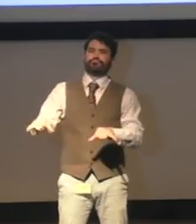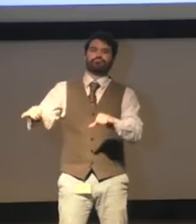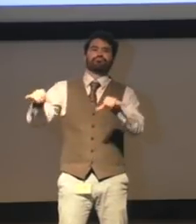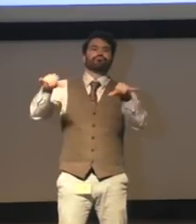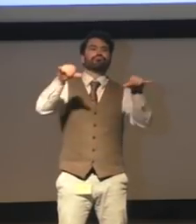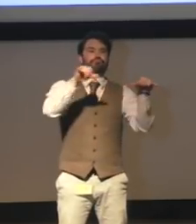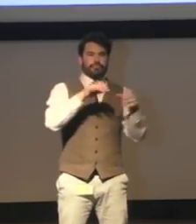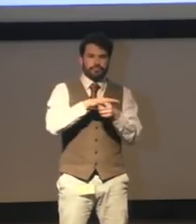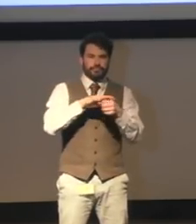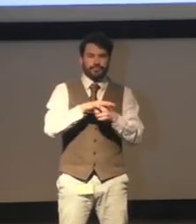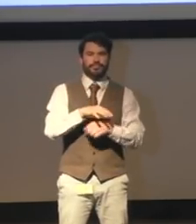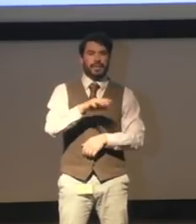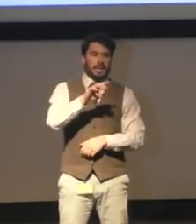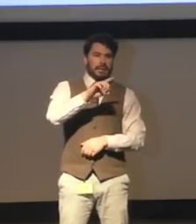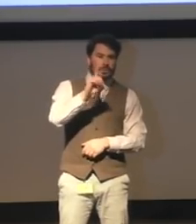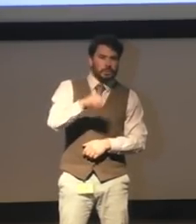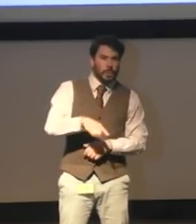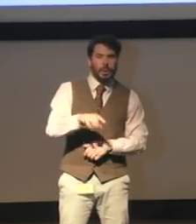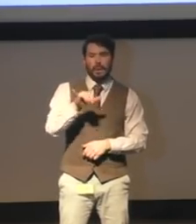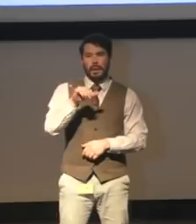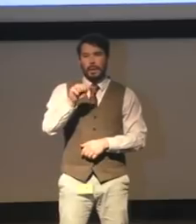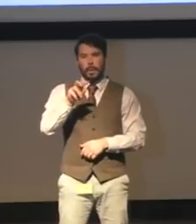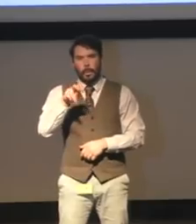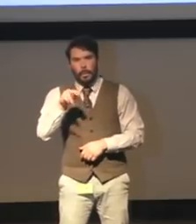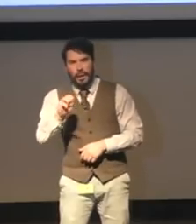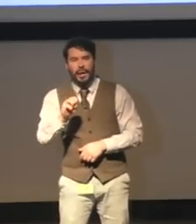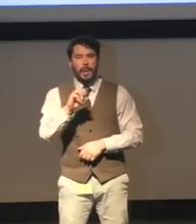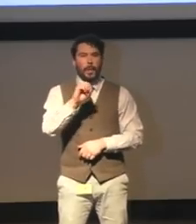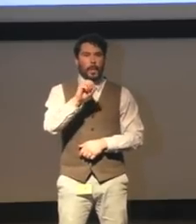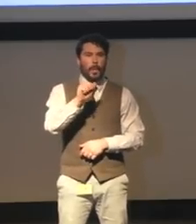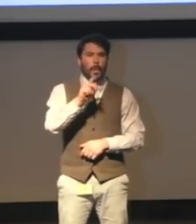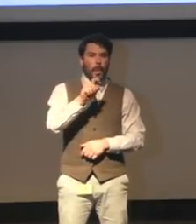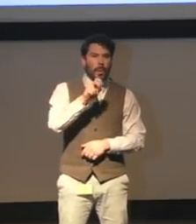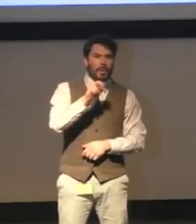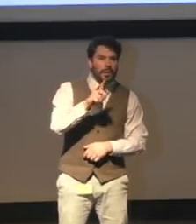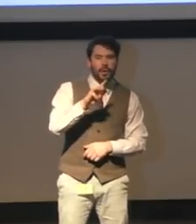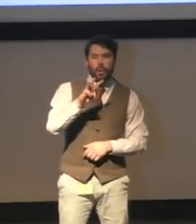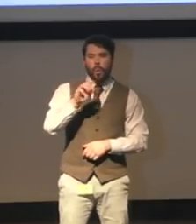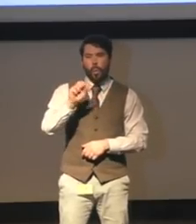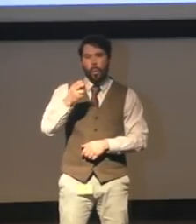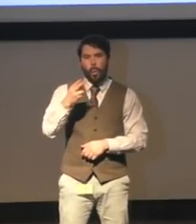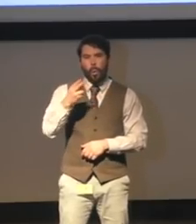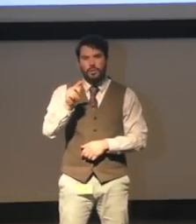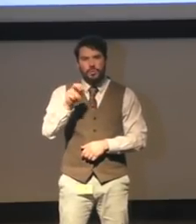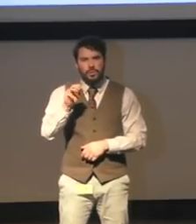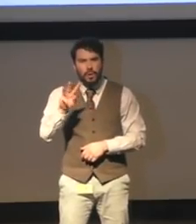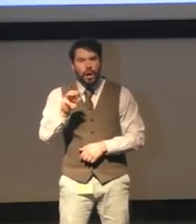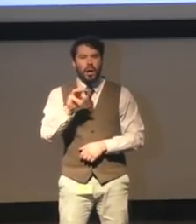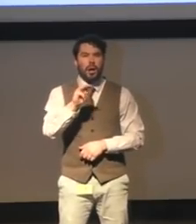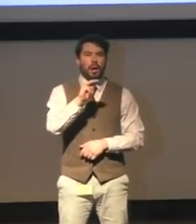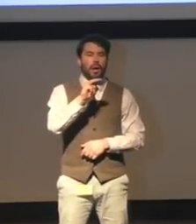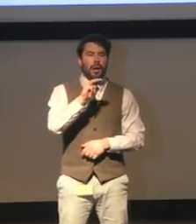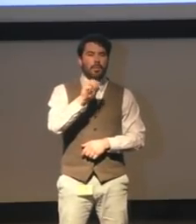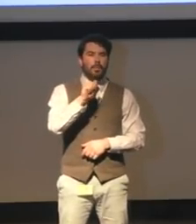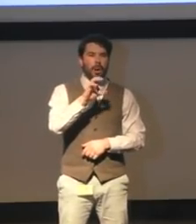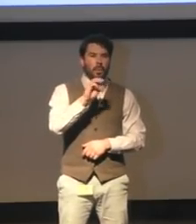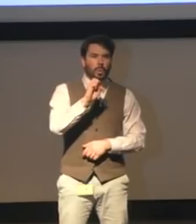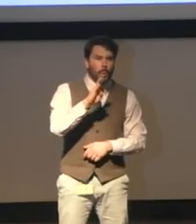counties. This is Detroit and Wayne County, Oakland County, and you can see Washtenaw and Macomb County really have kind of flattened out